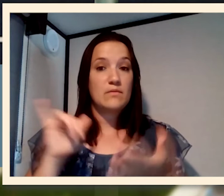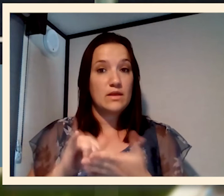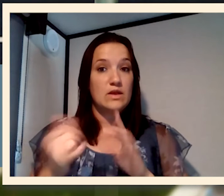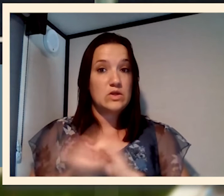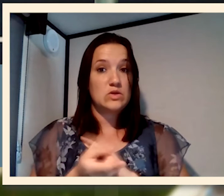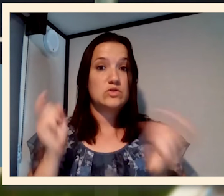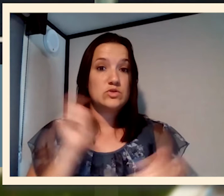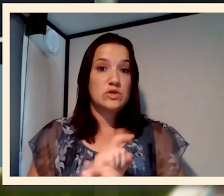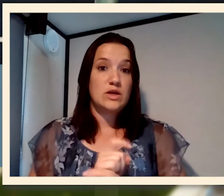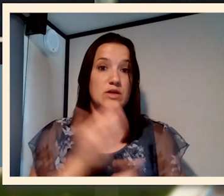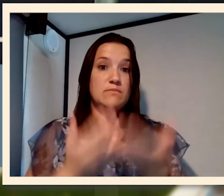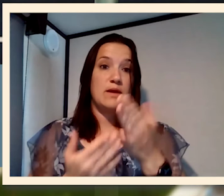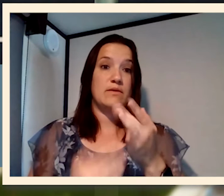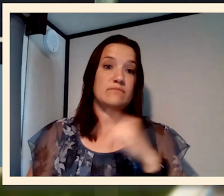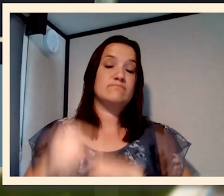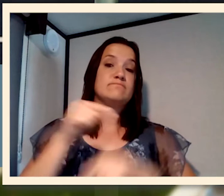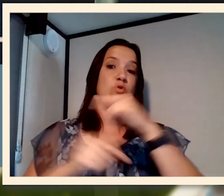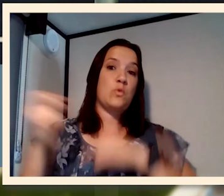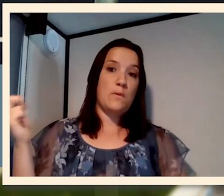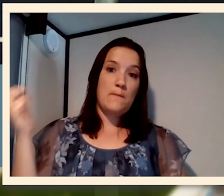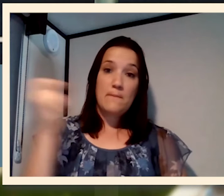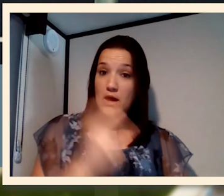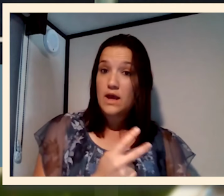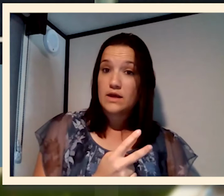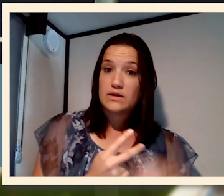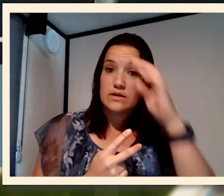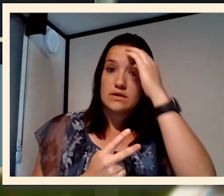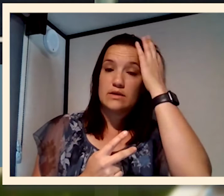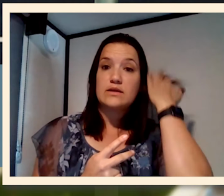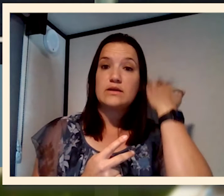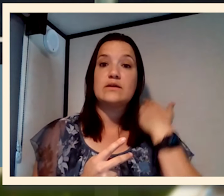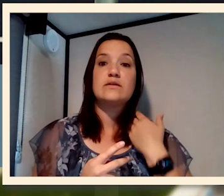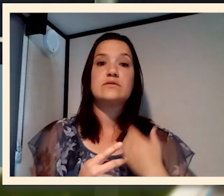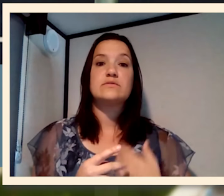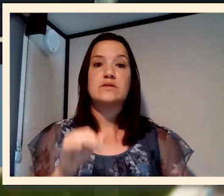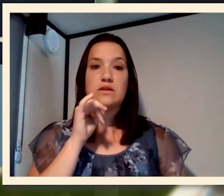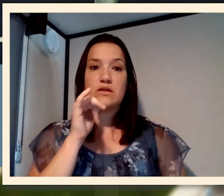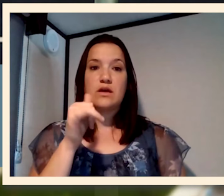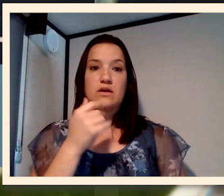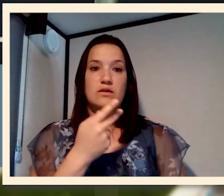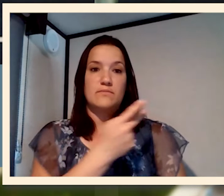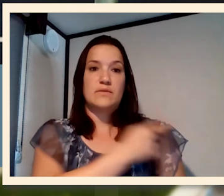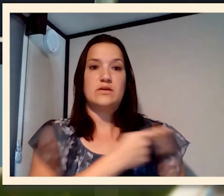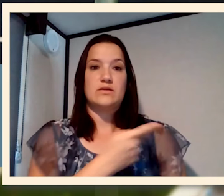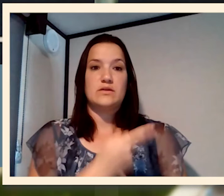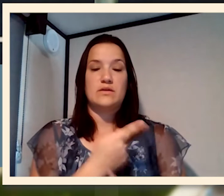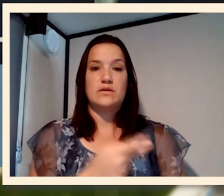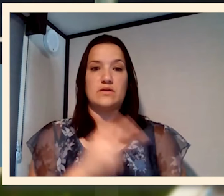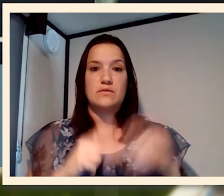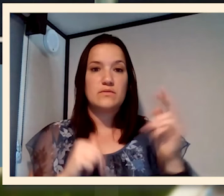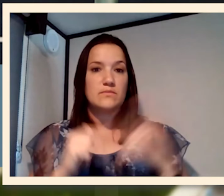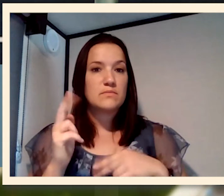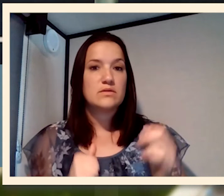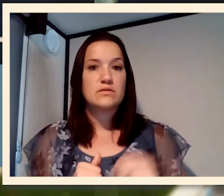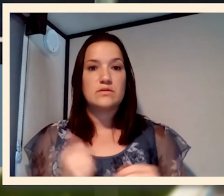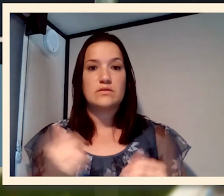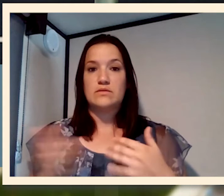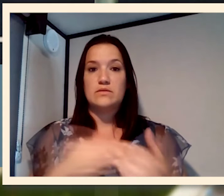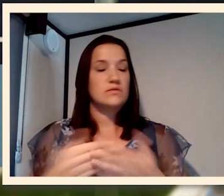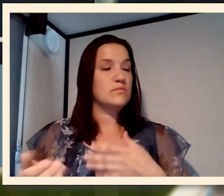together. But that could change. We might have to roll back to even in non-patient